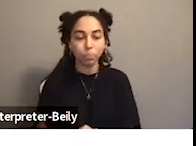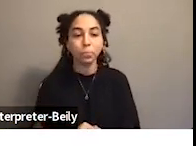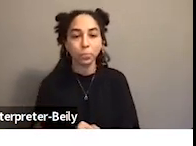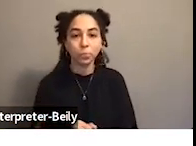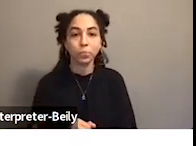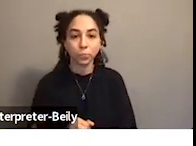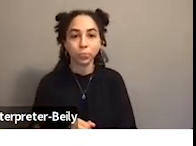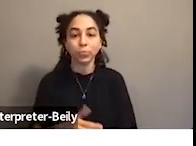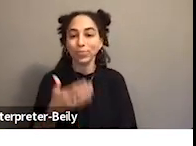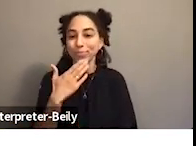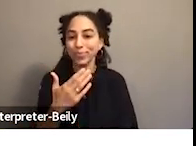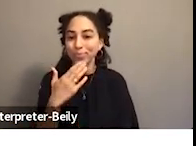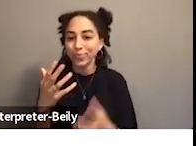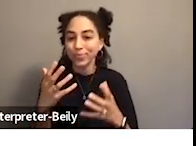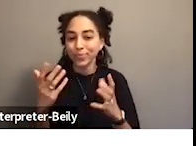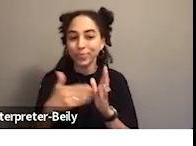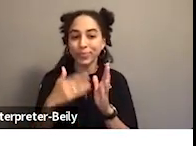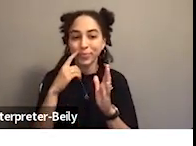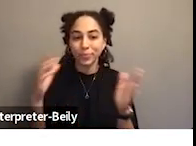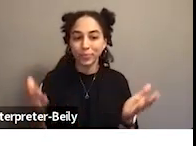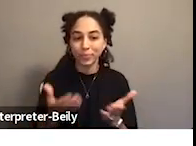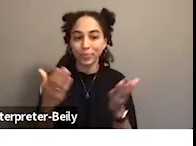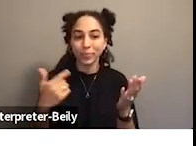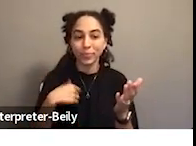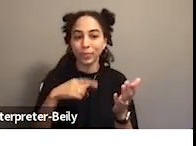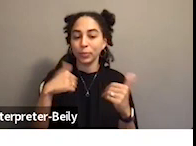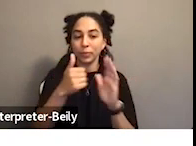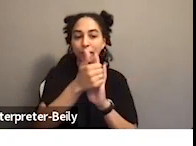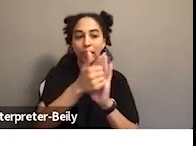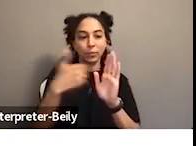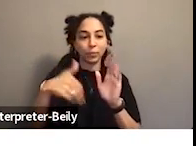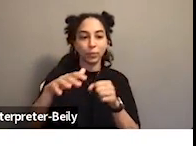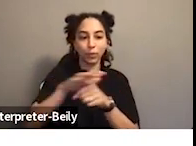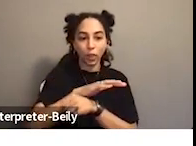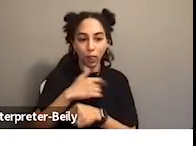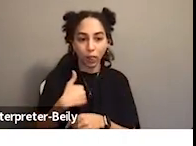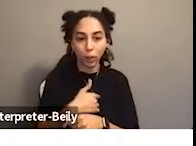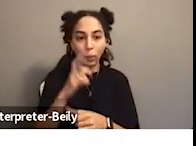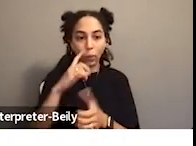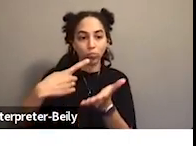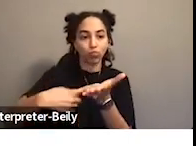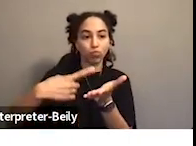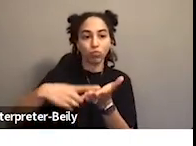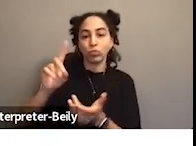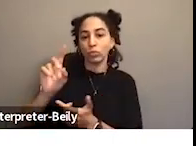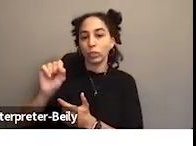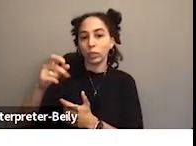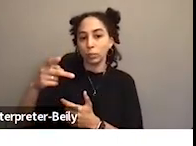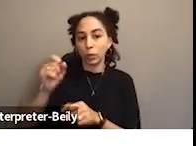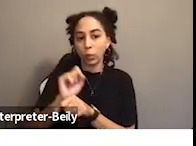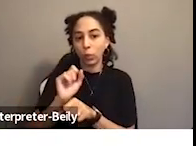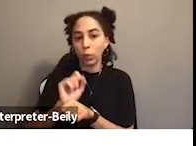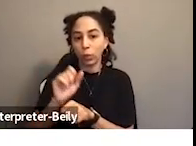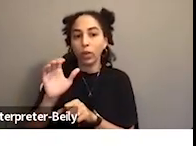So thank you again for being here. We have a very full agenda today. We'll be discussing the DSP